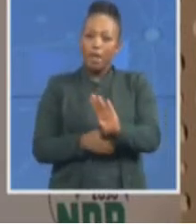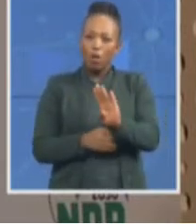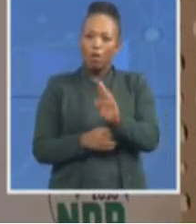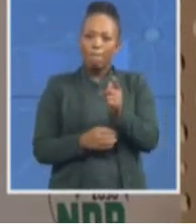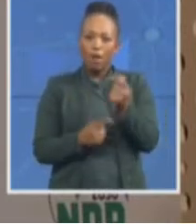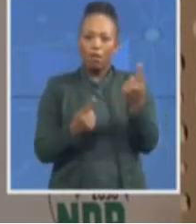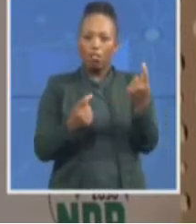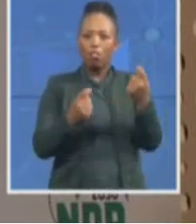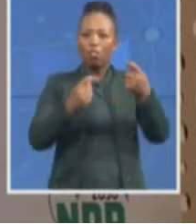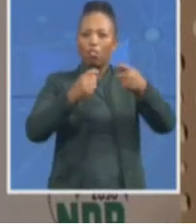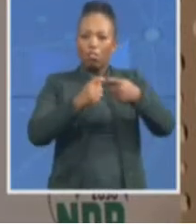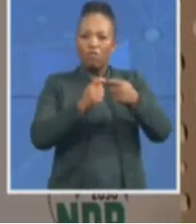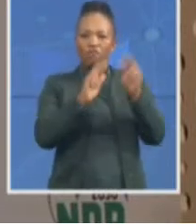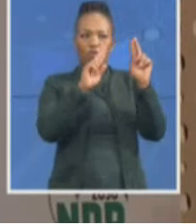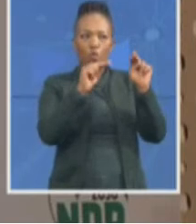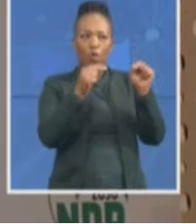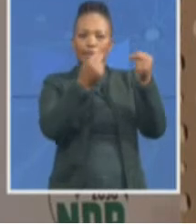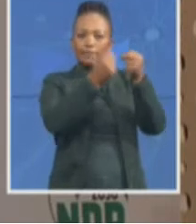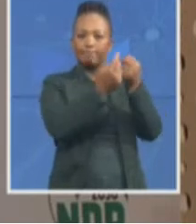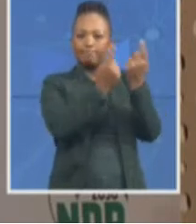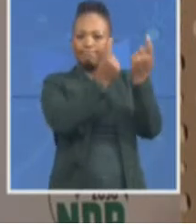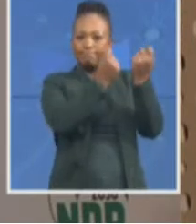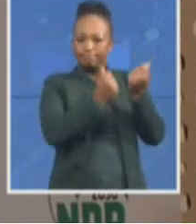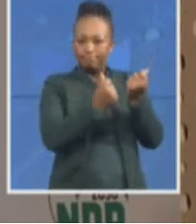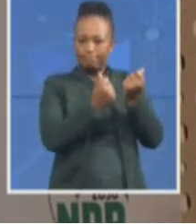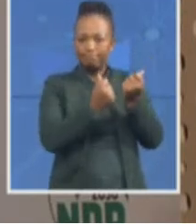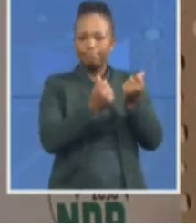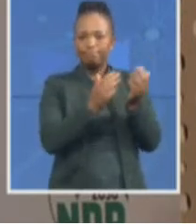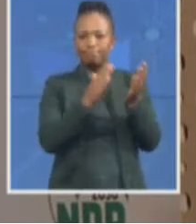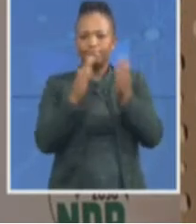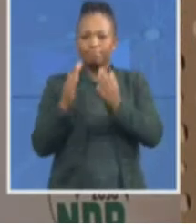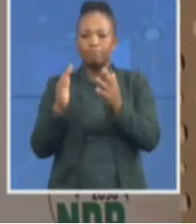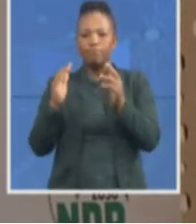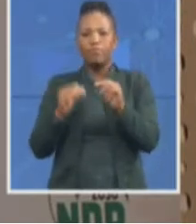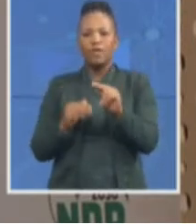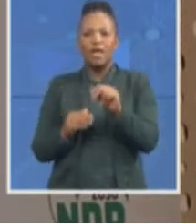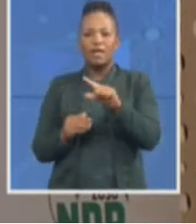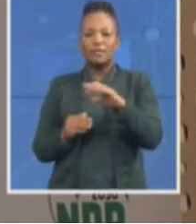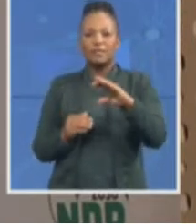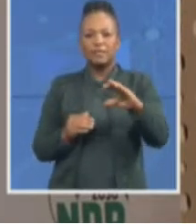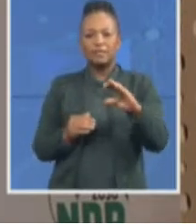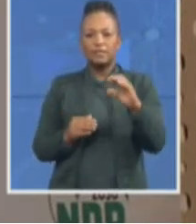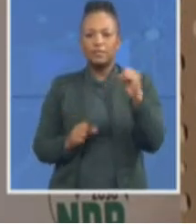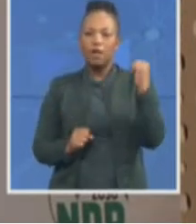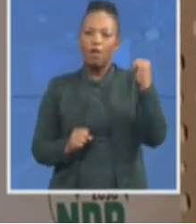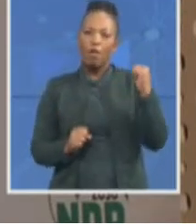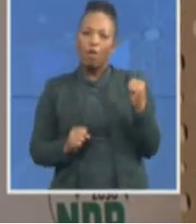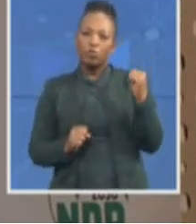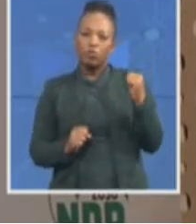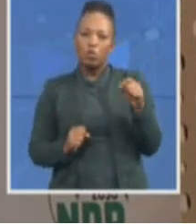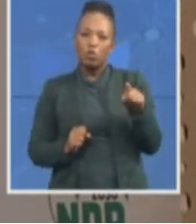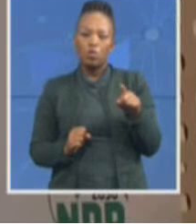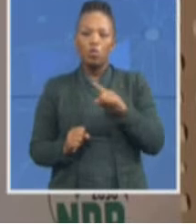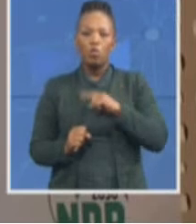lotteries, Cabinet noted the remarkable progress achieved by the Special Investigation Unit,